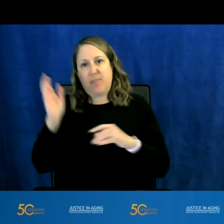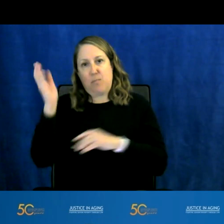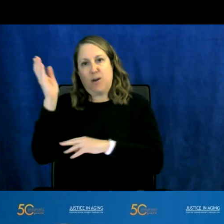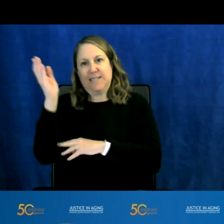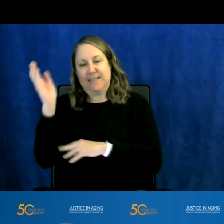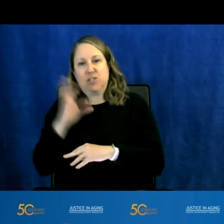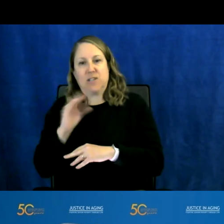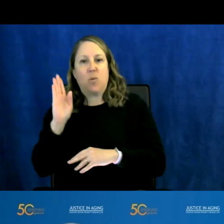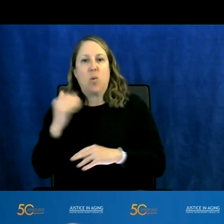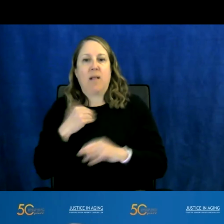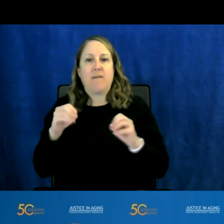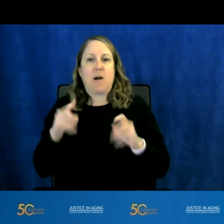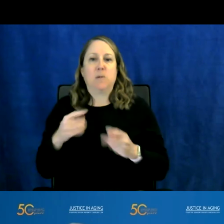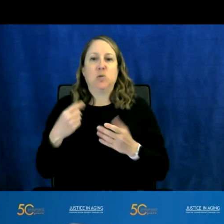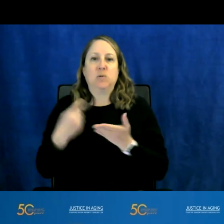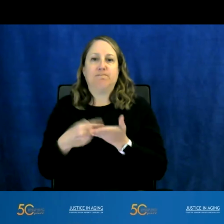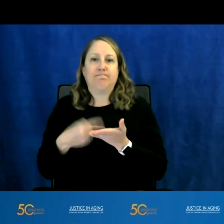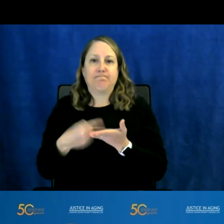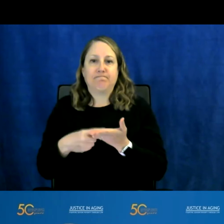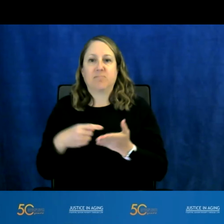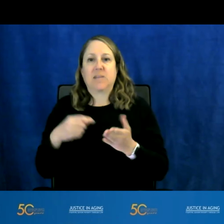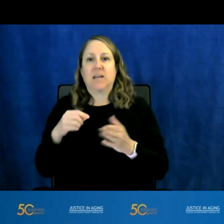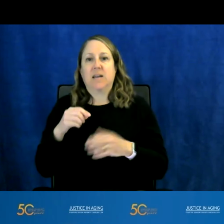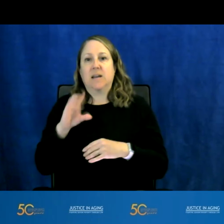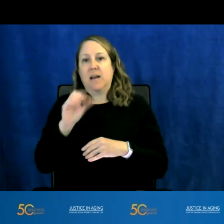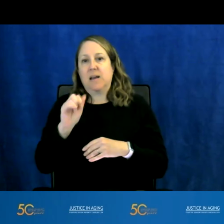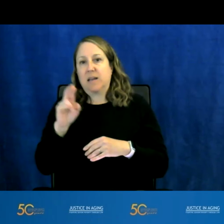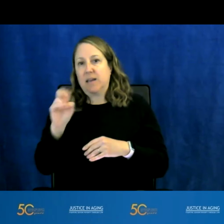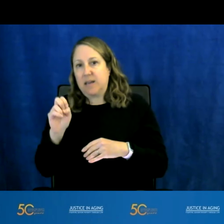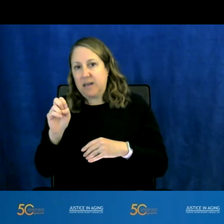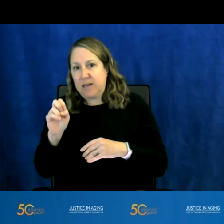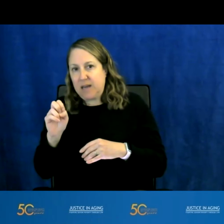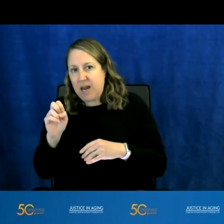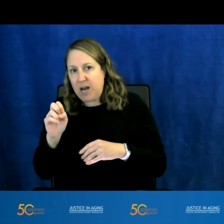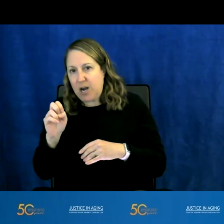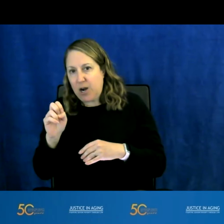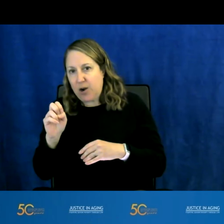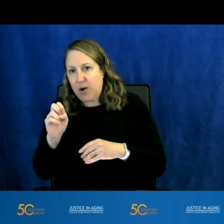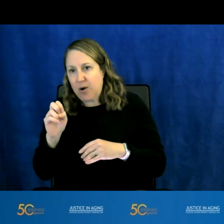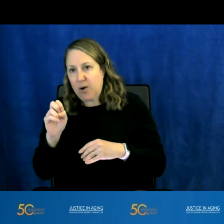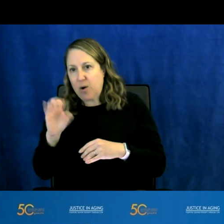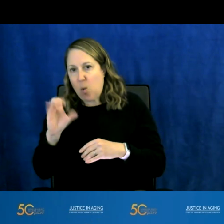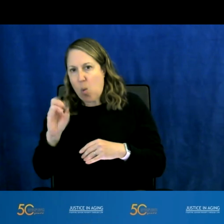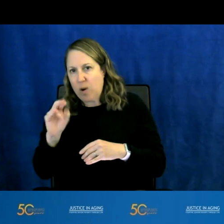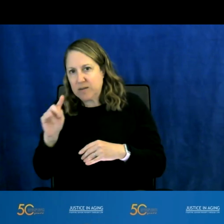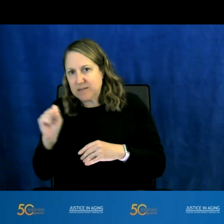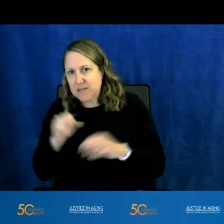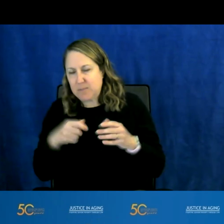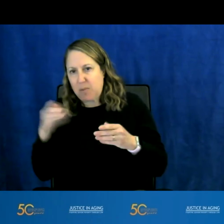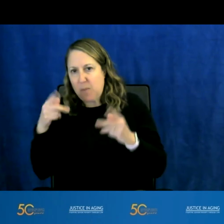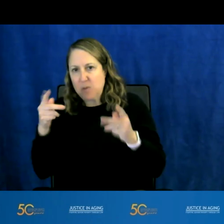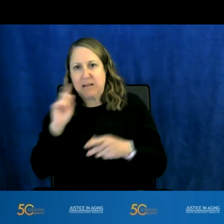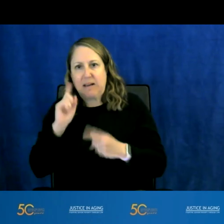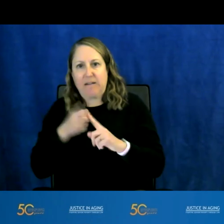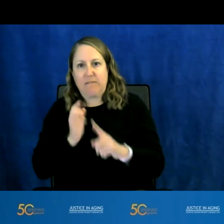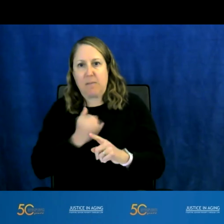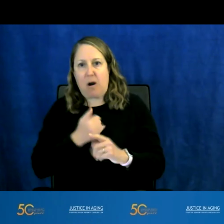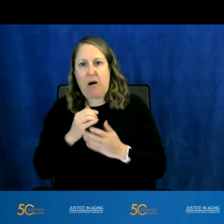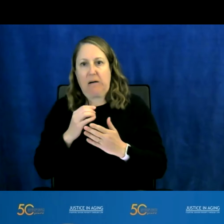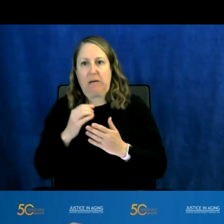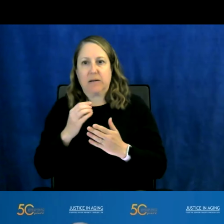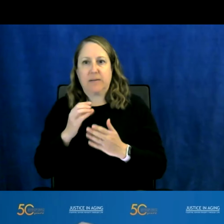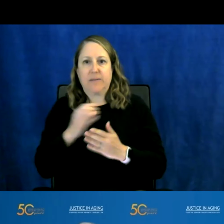to talk about the care courts proposal and hear from our community about that as well. So it's a rich